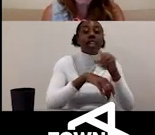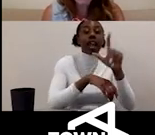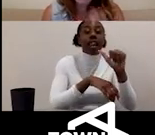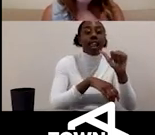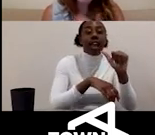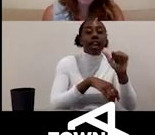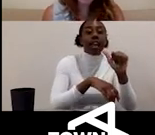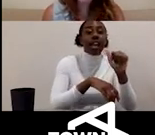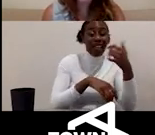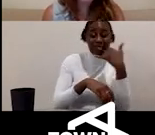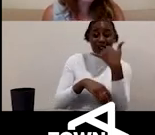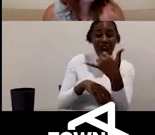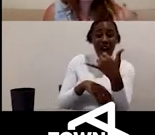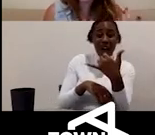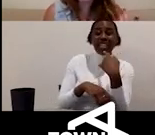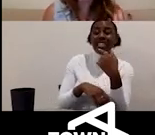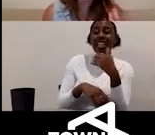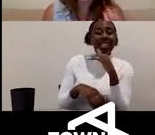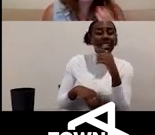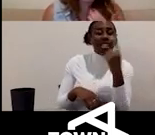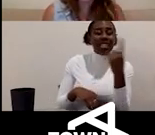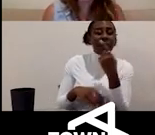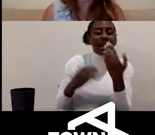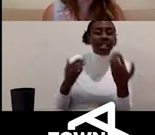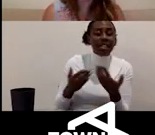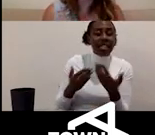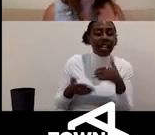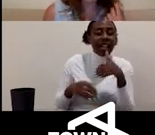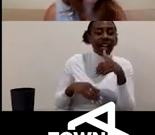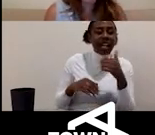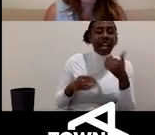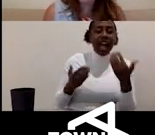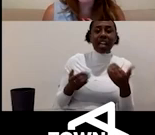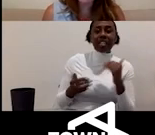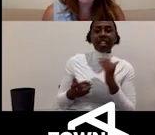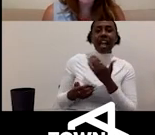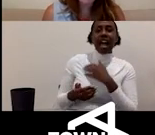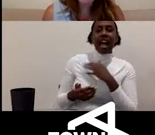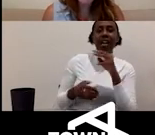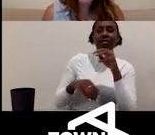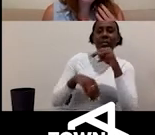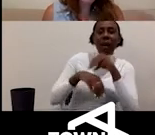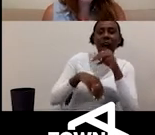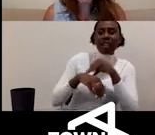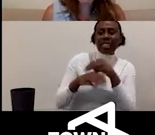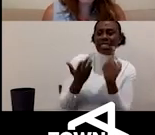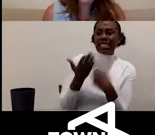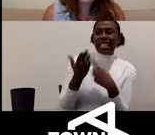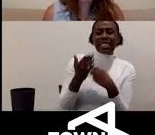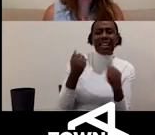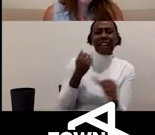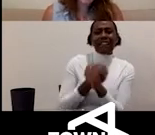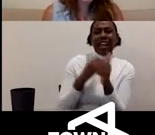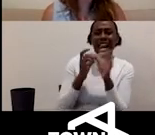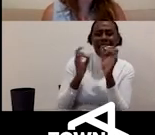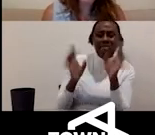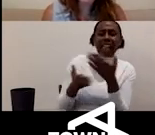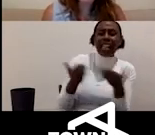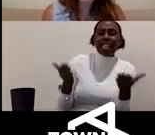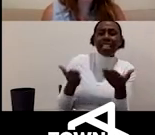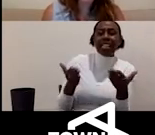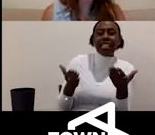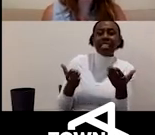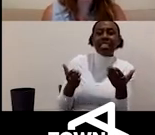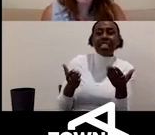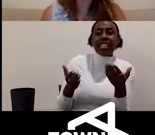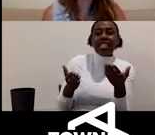guy at our mosque and he's talking about weird stuff. He's like talking about maybe violent stuff. And they like turned him in and the FBI had to admit,